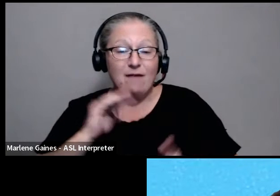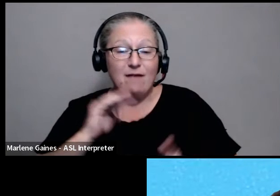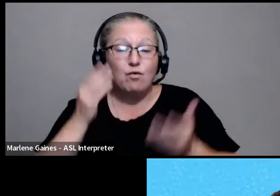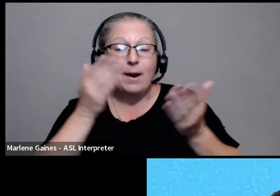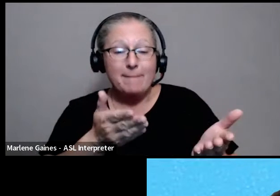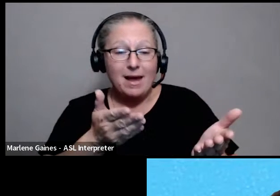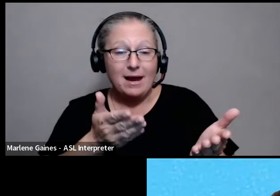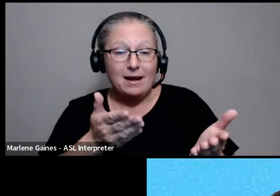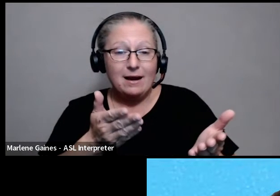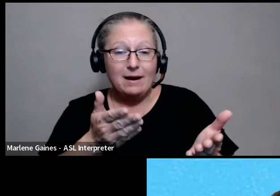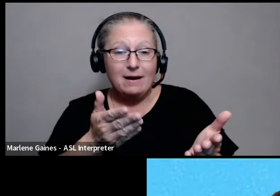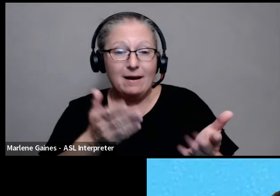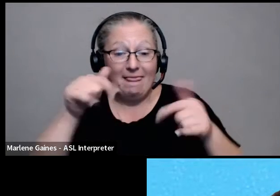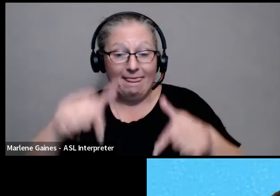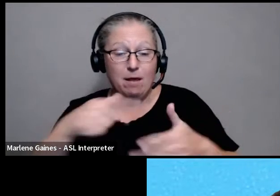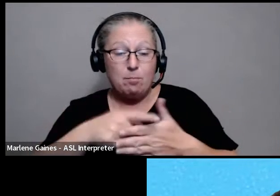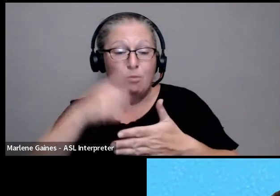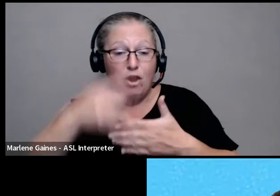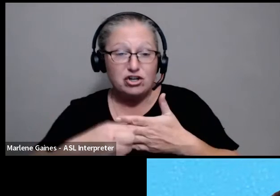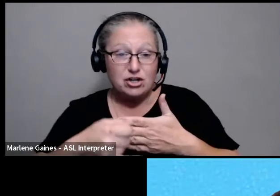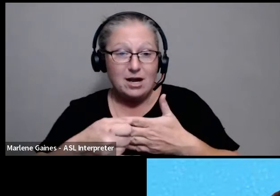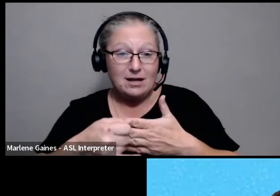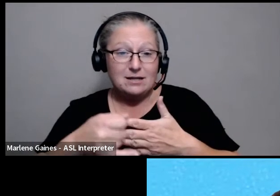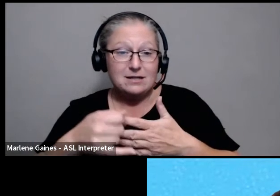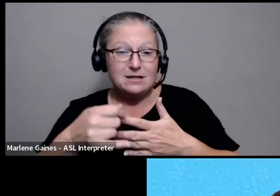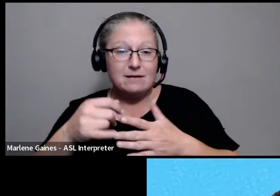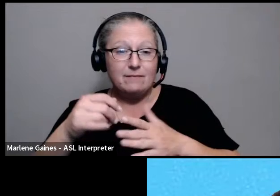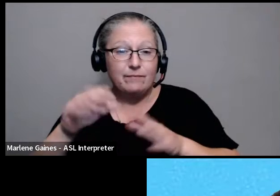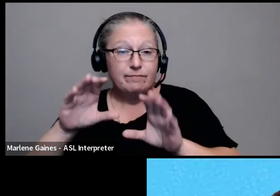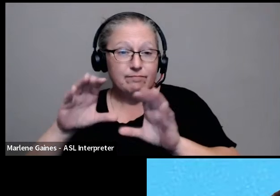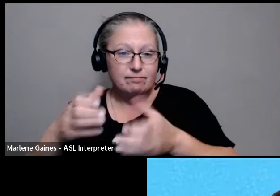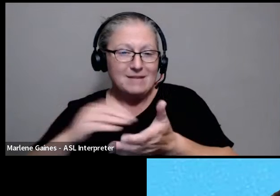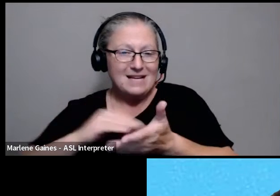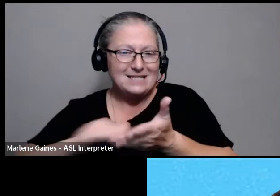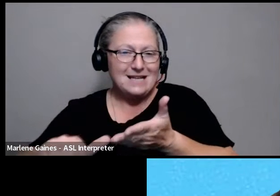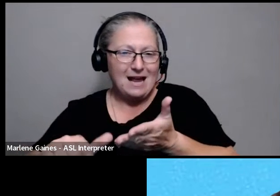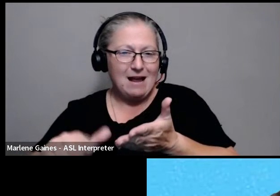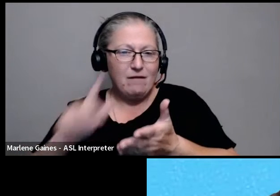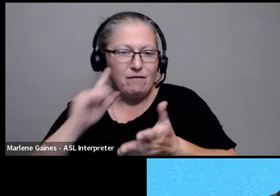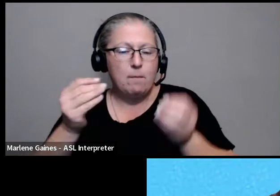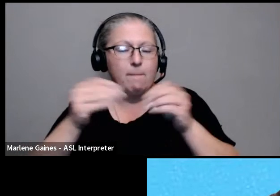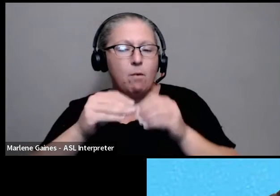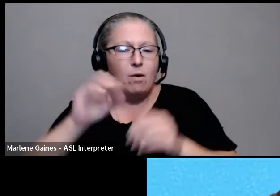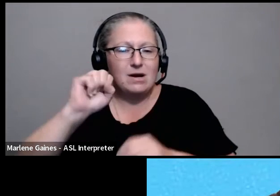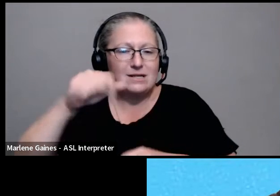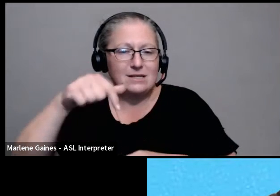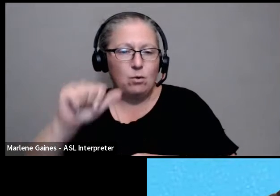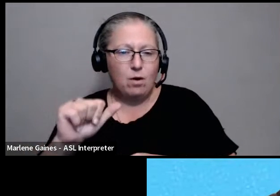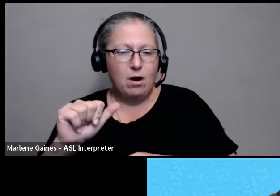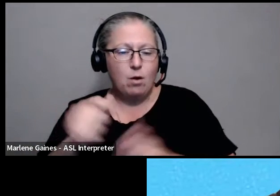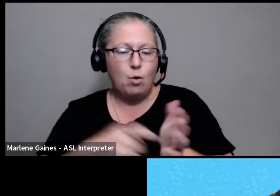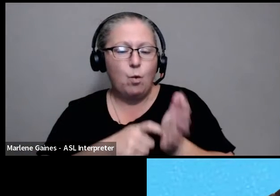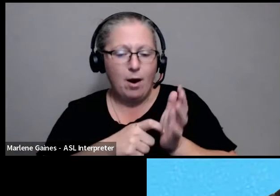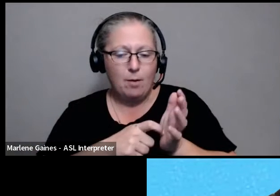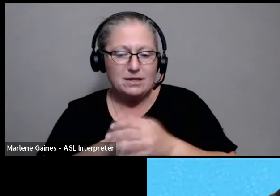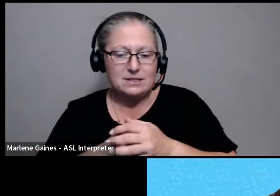and that this project is categorically exempt from any further CEQA